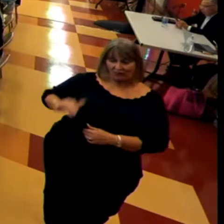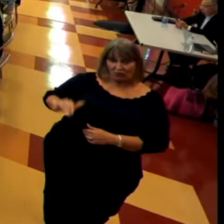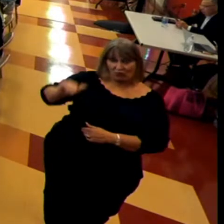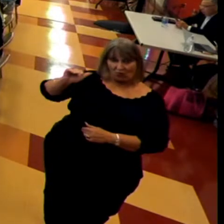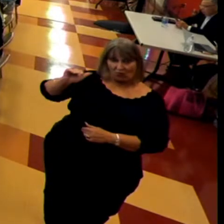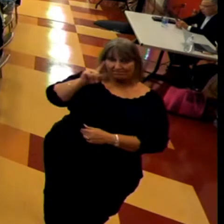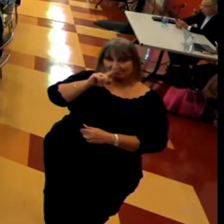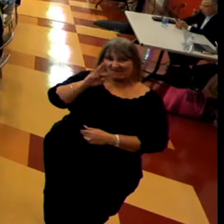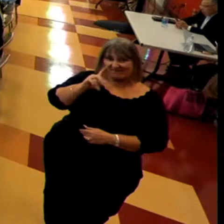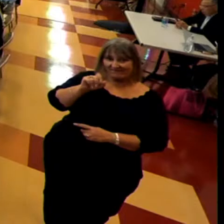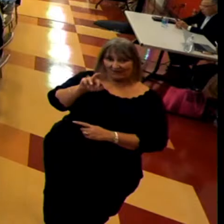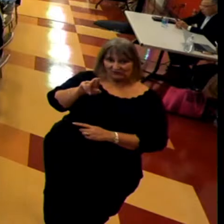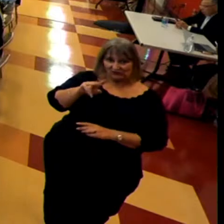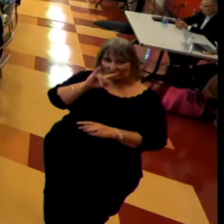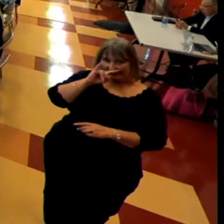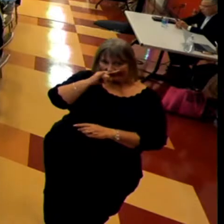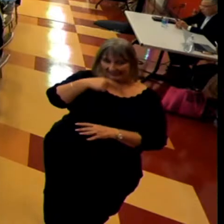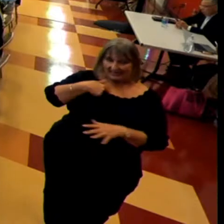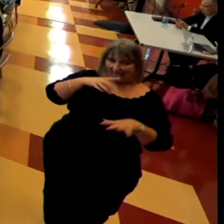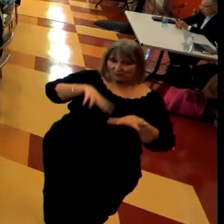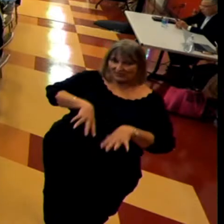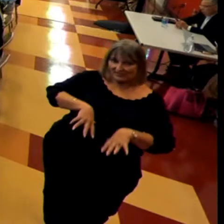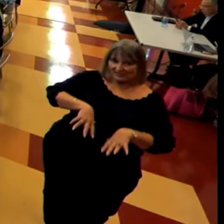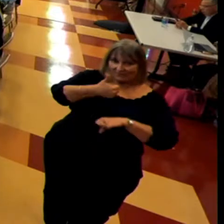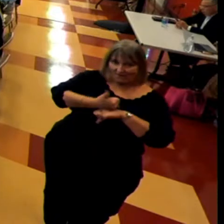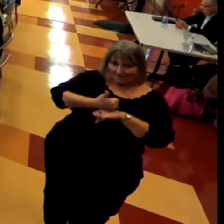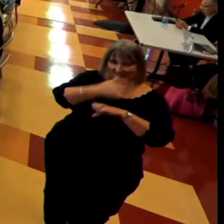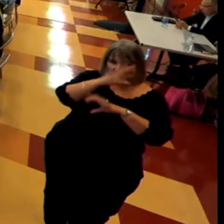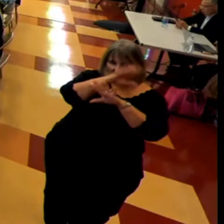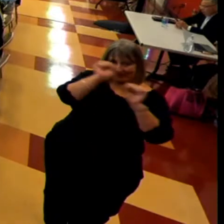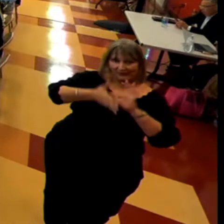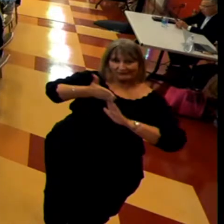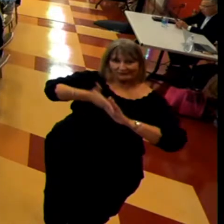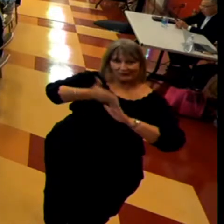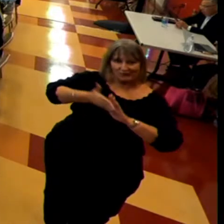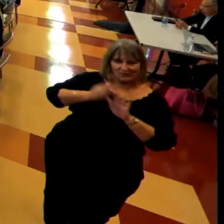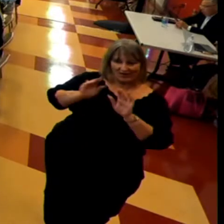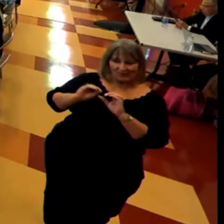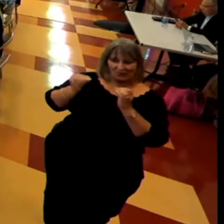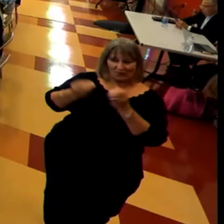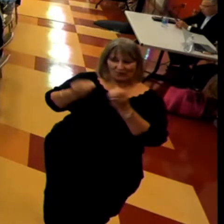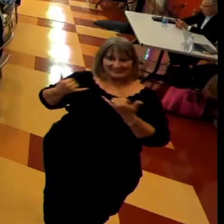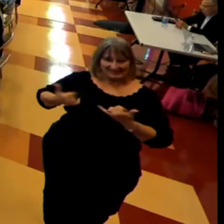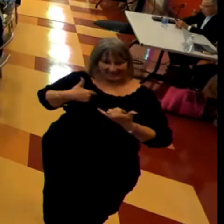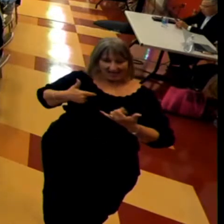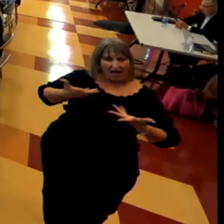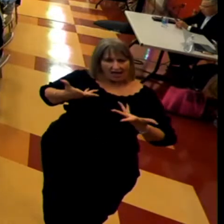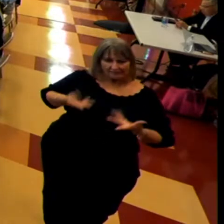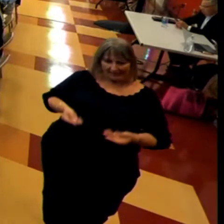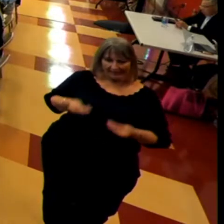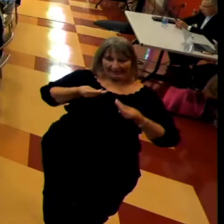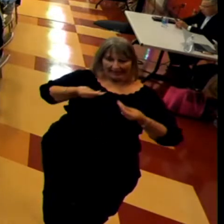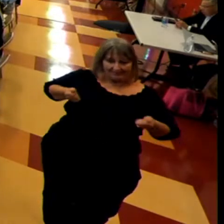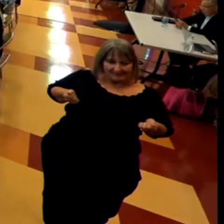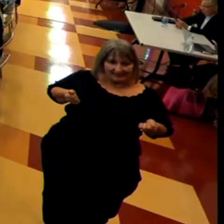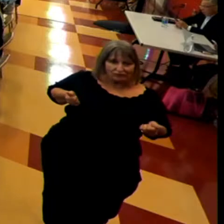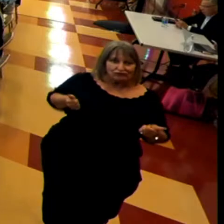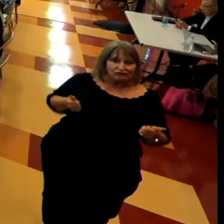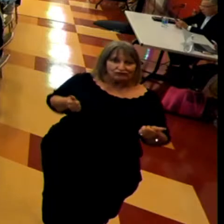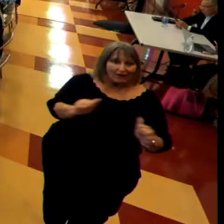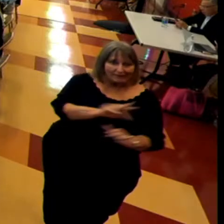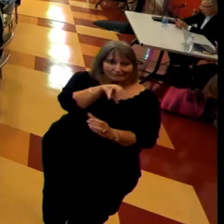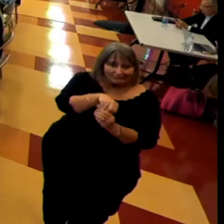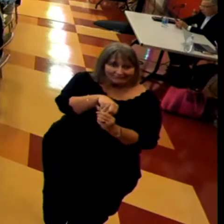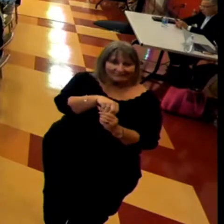kid, was adopted by the president who runs it now. I was given that chance to be put into sports, so I know how